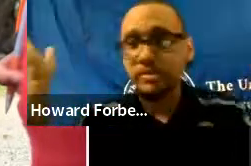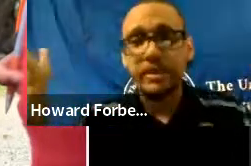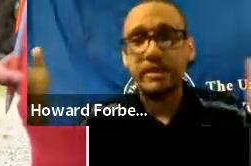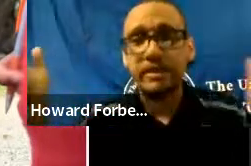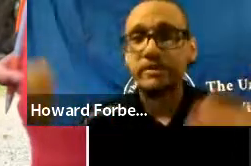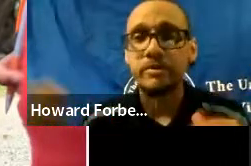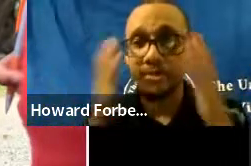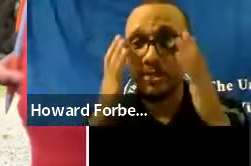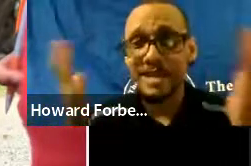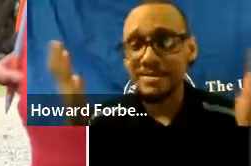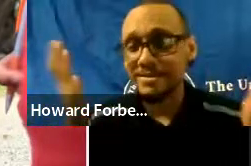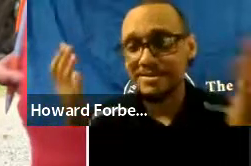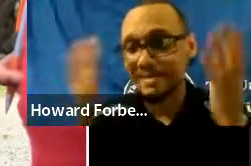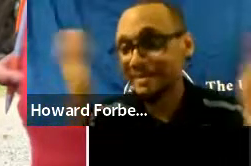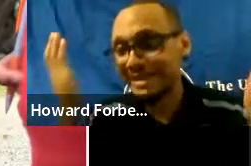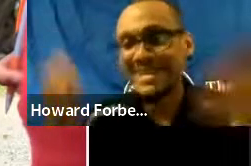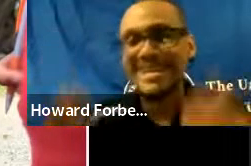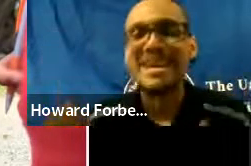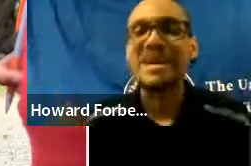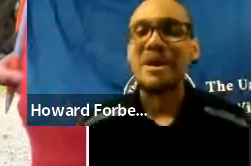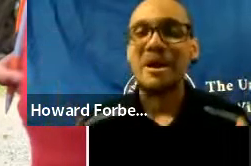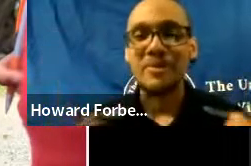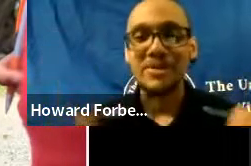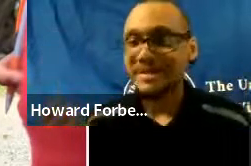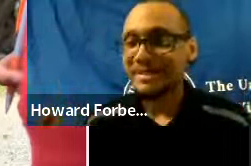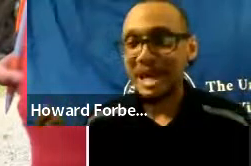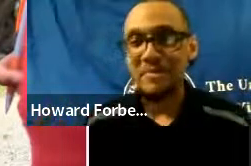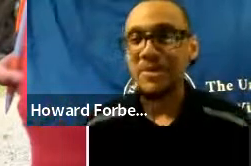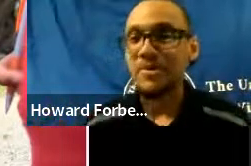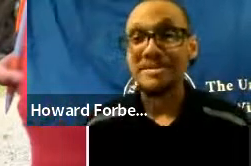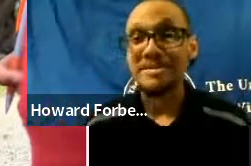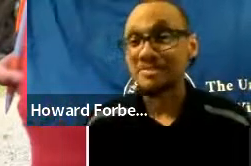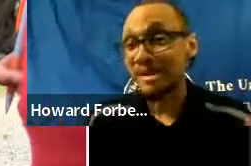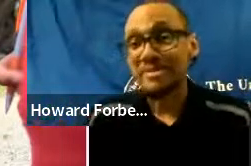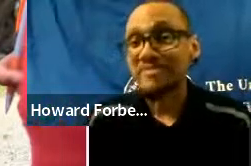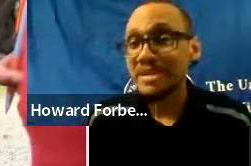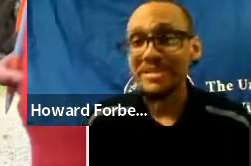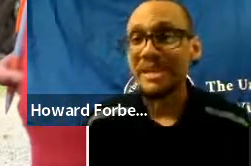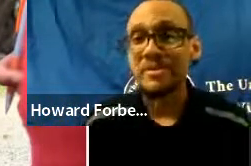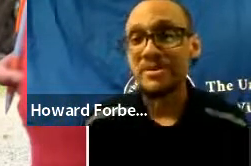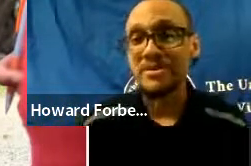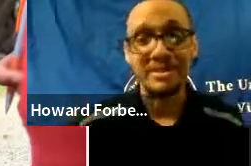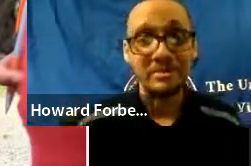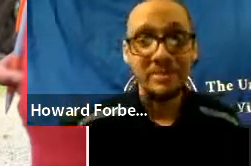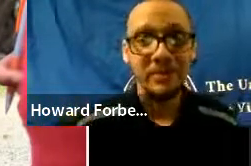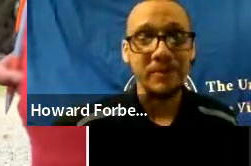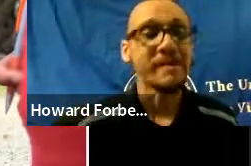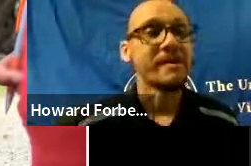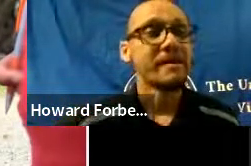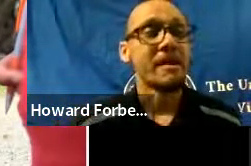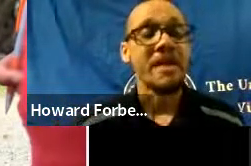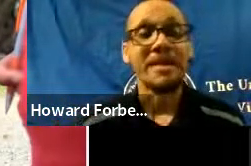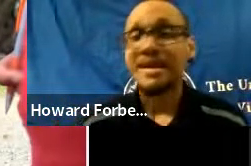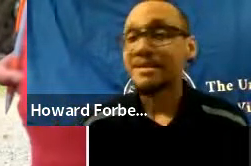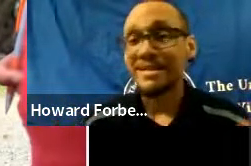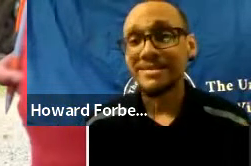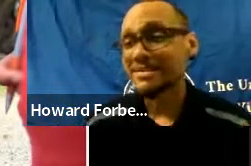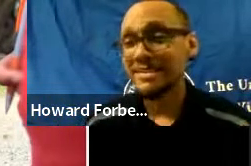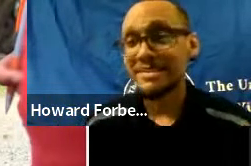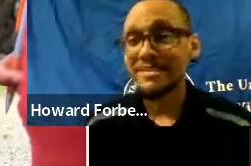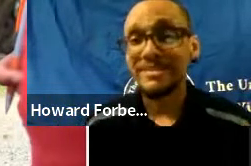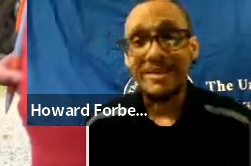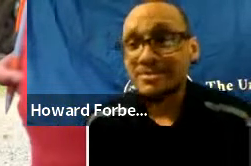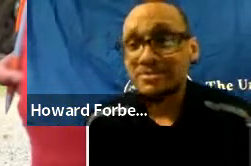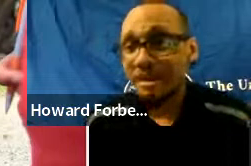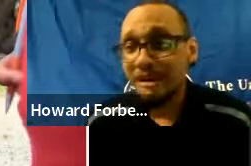has disheveled hair, wears glasses like me, wears a lab coat, and is probably mixing chemicals in a beaker. And again, not